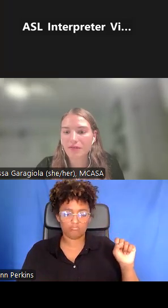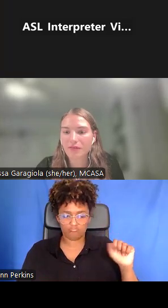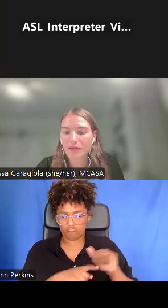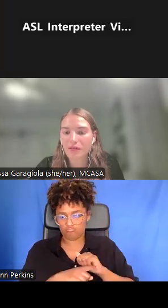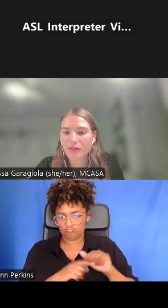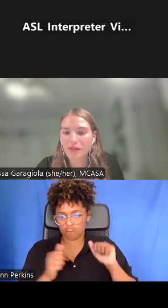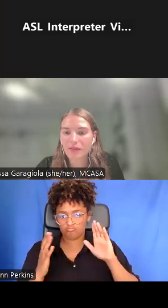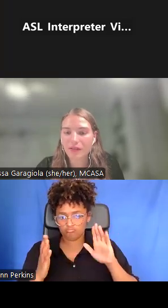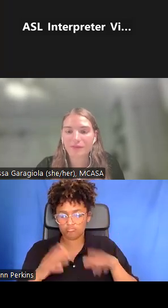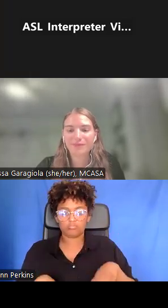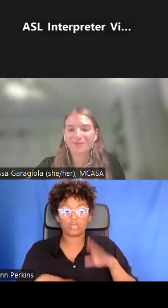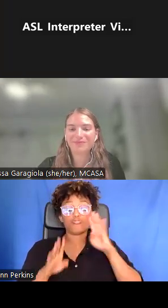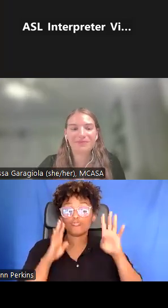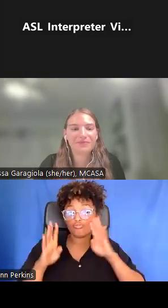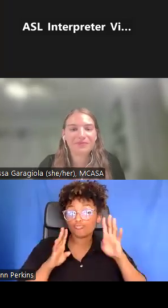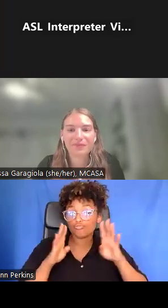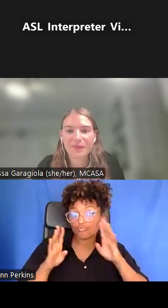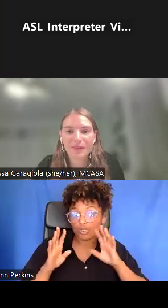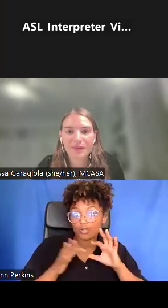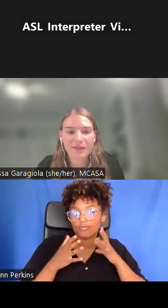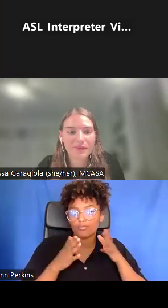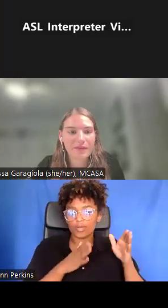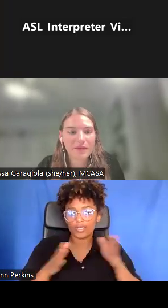yourself. Yeah.